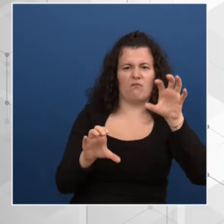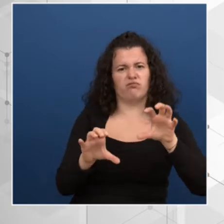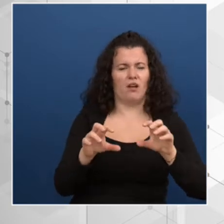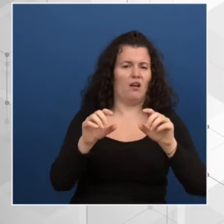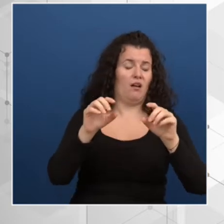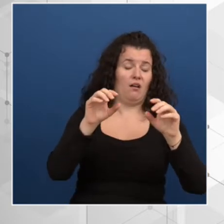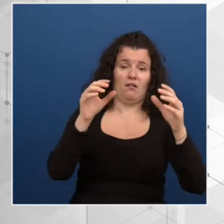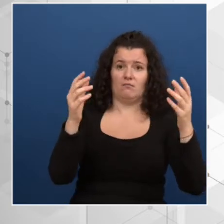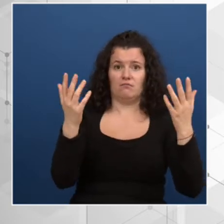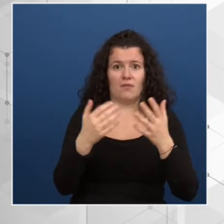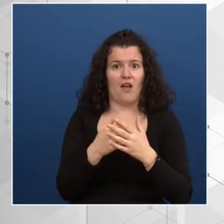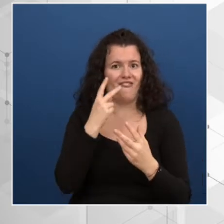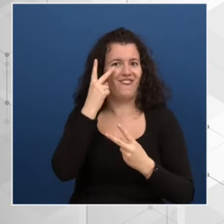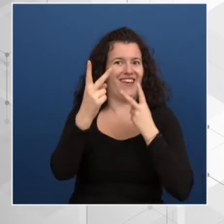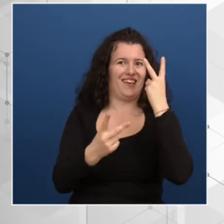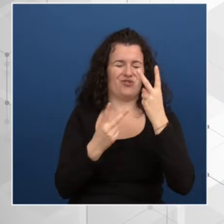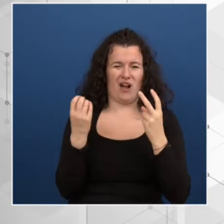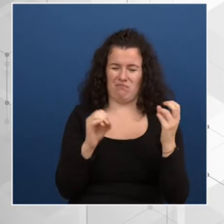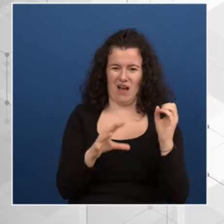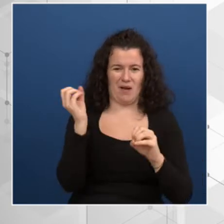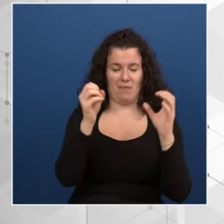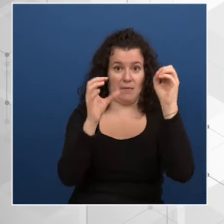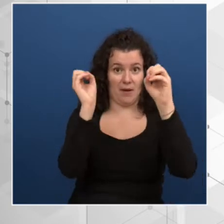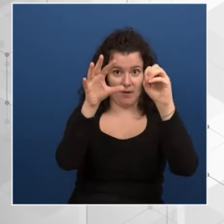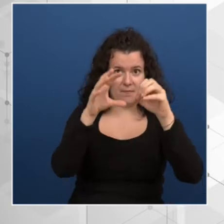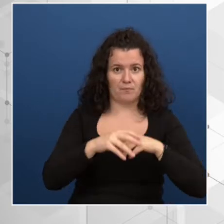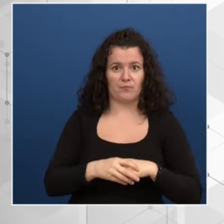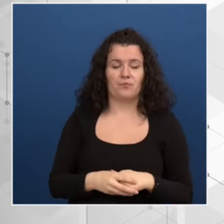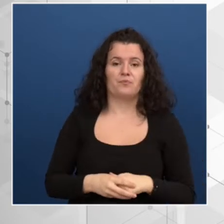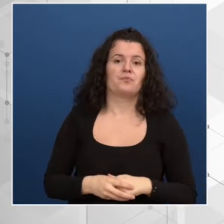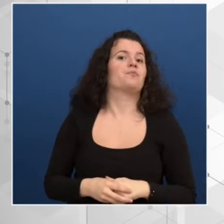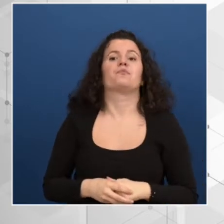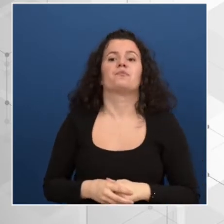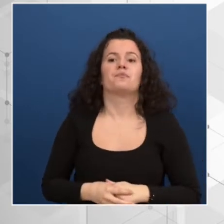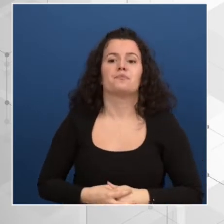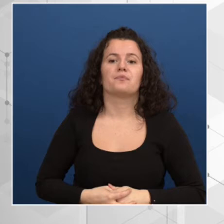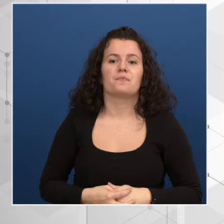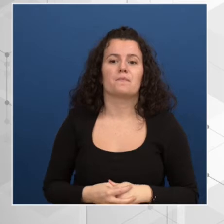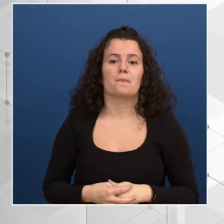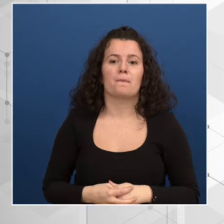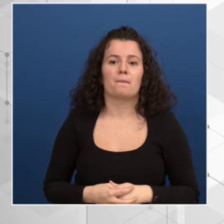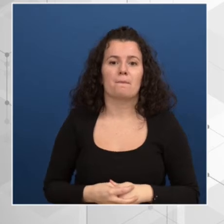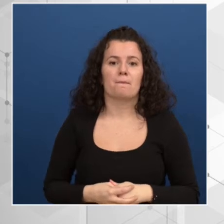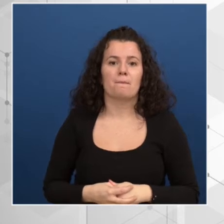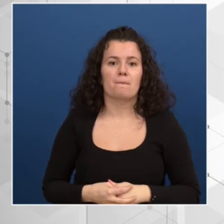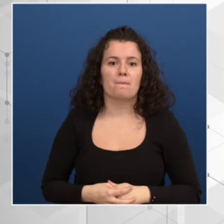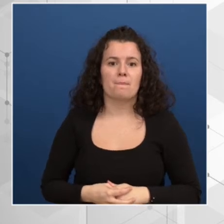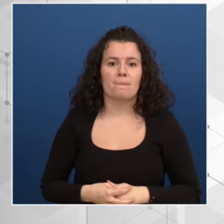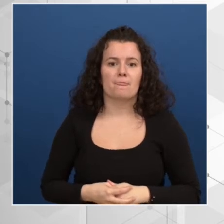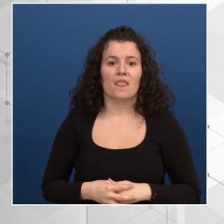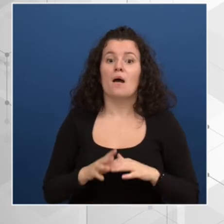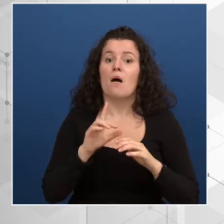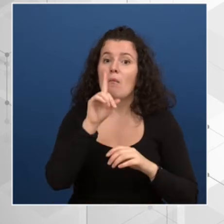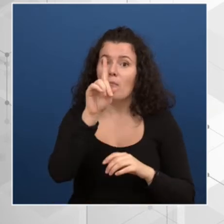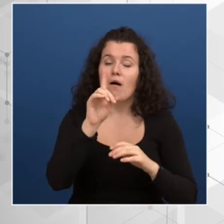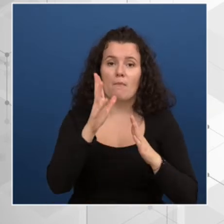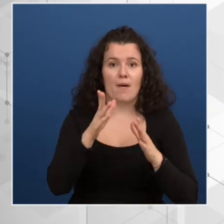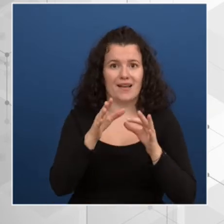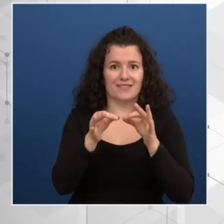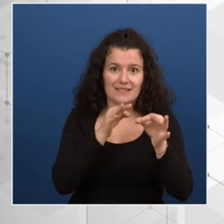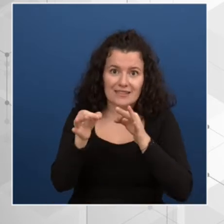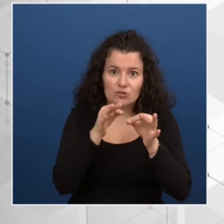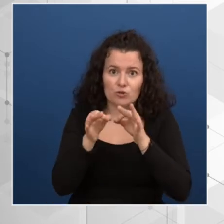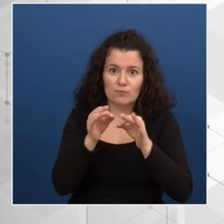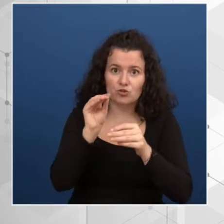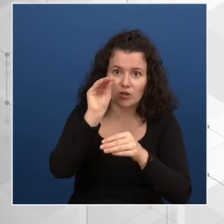have visuals. And you need to add descriptions so people are not missing critical information. I've